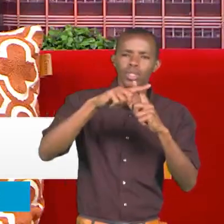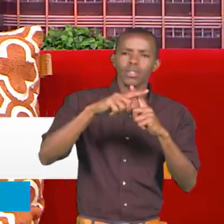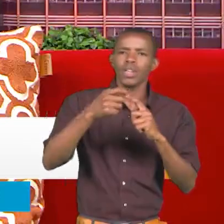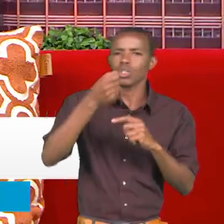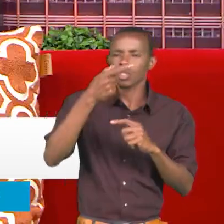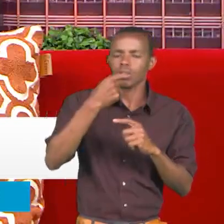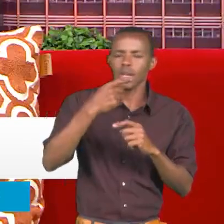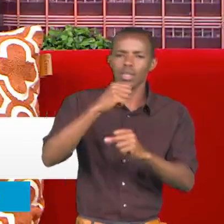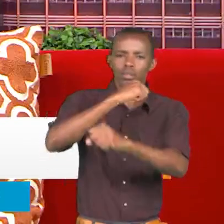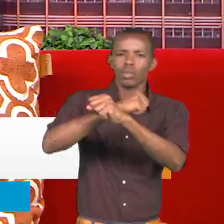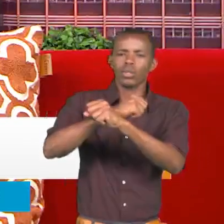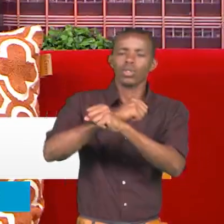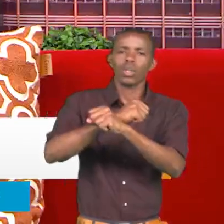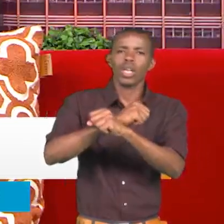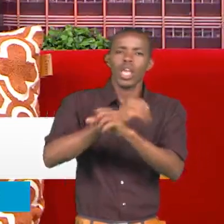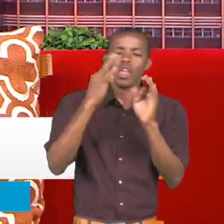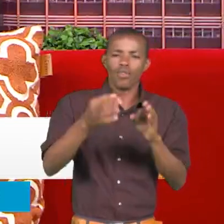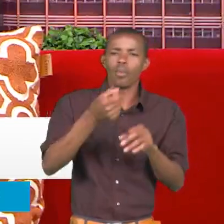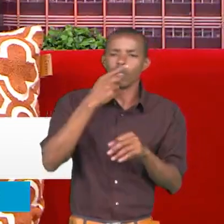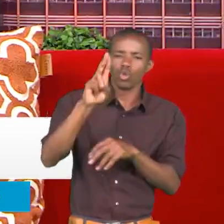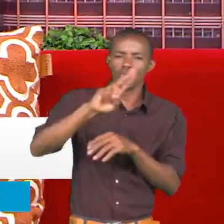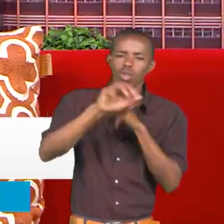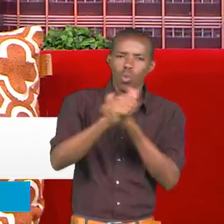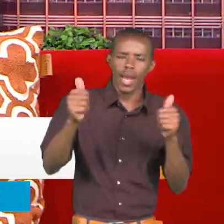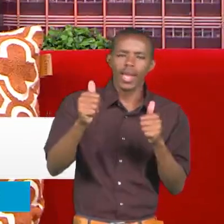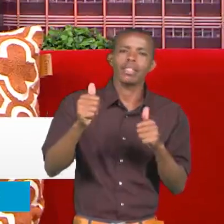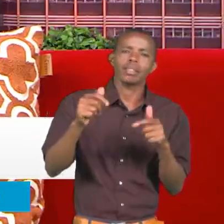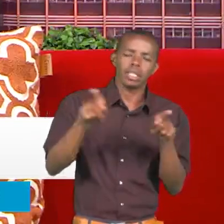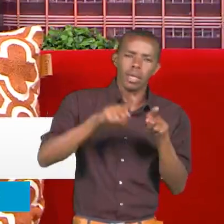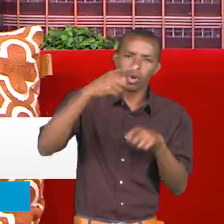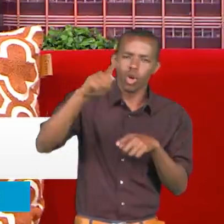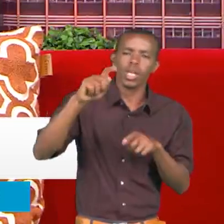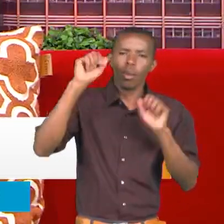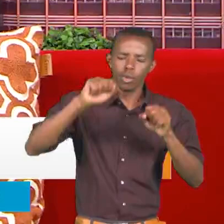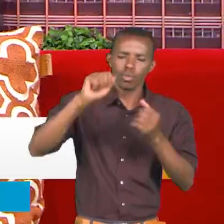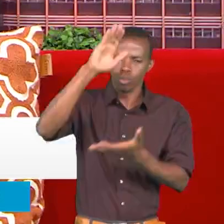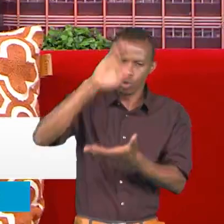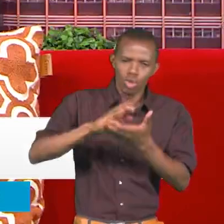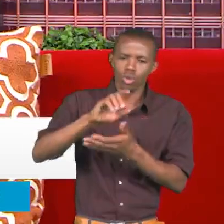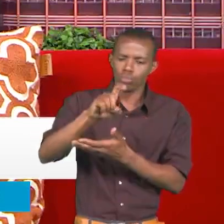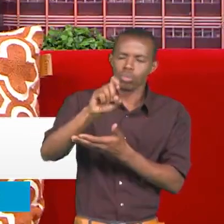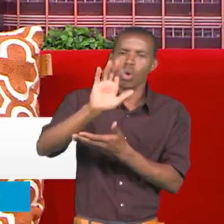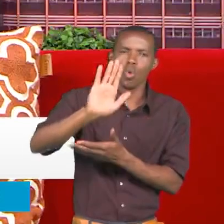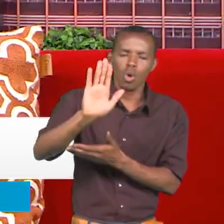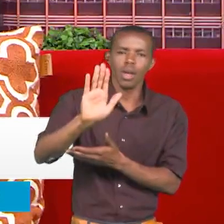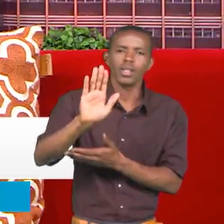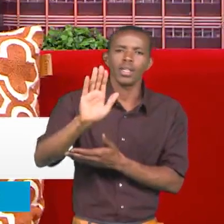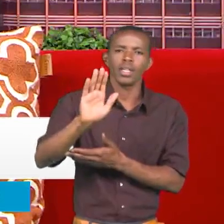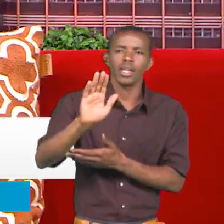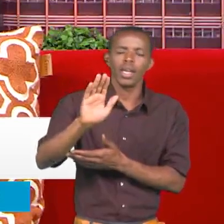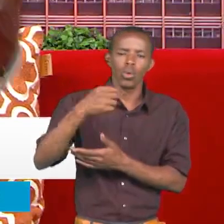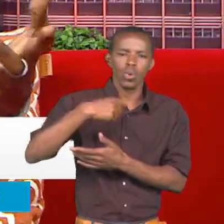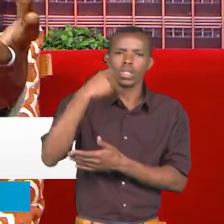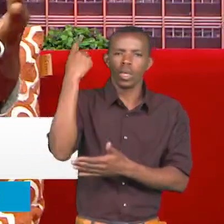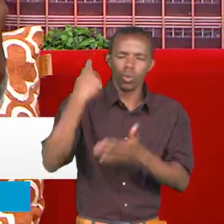as prevention, such that if you take your medication properly and correctly, you're able to suppress your virus, and then once you've suppressed, then you know, these days we say,